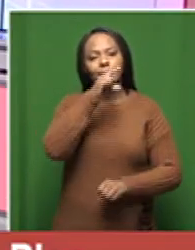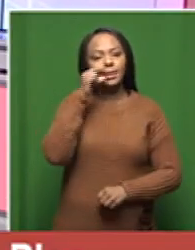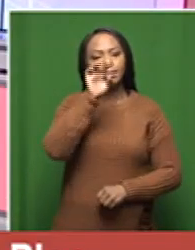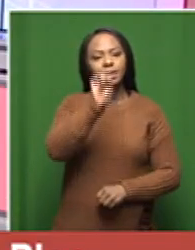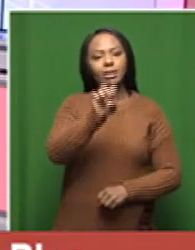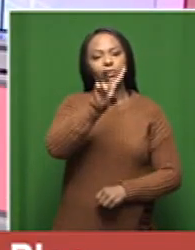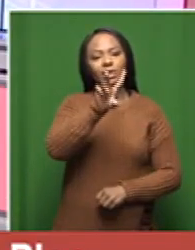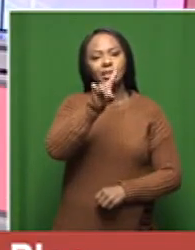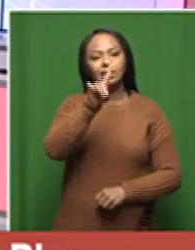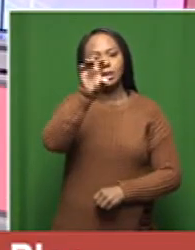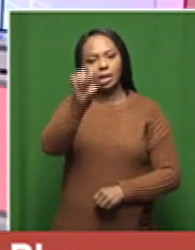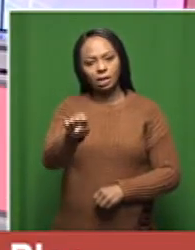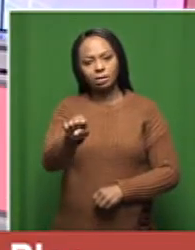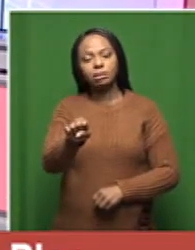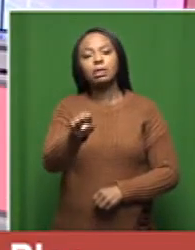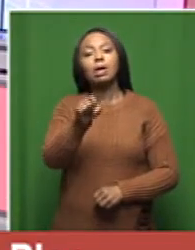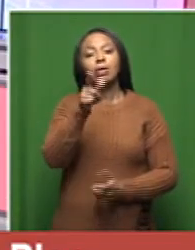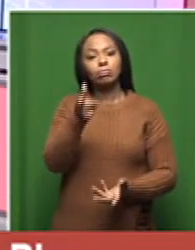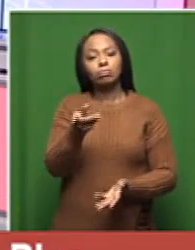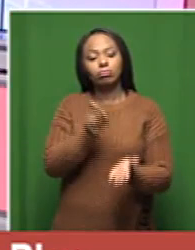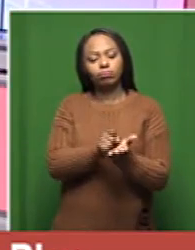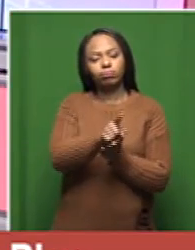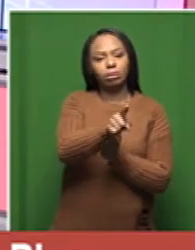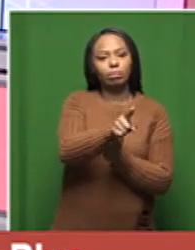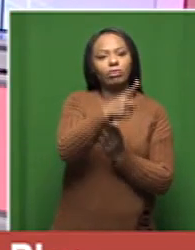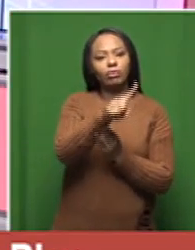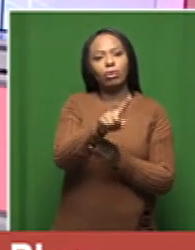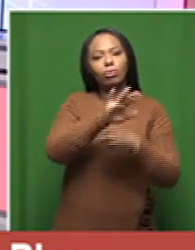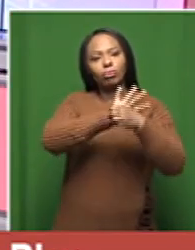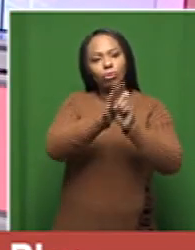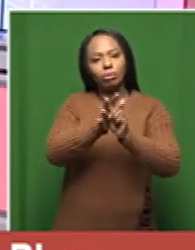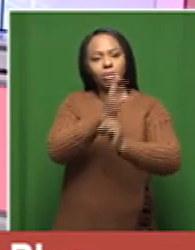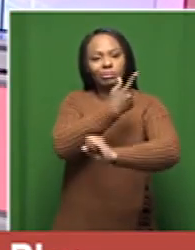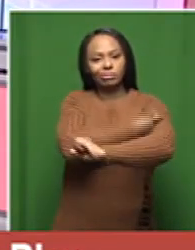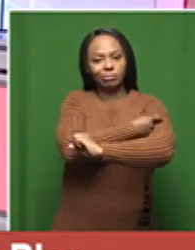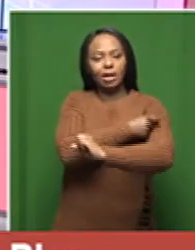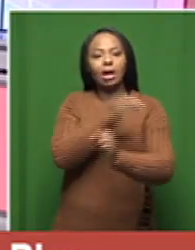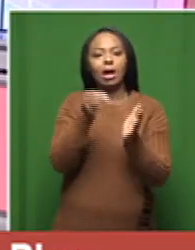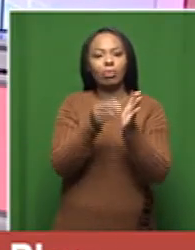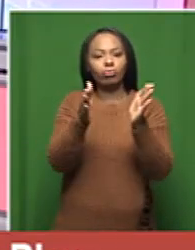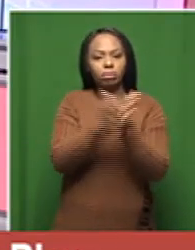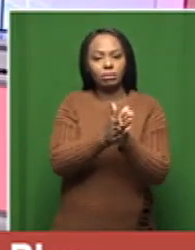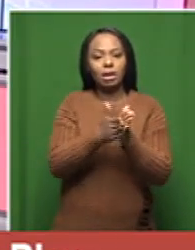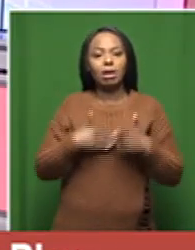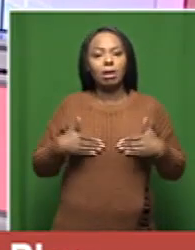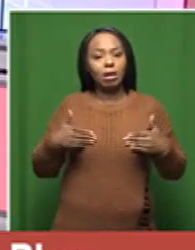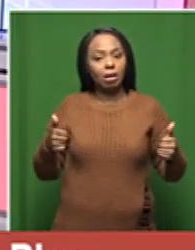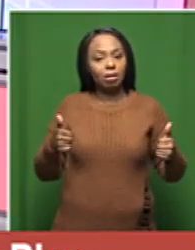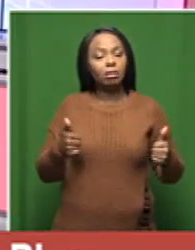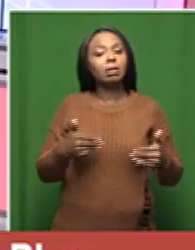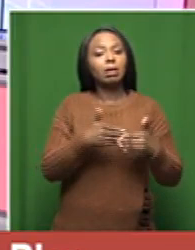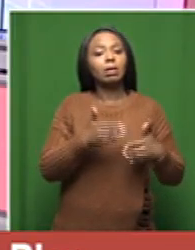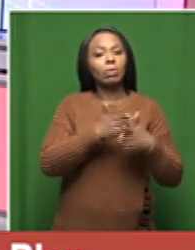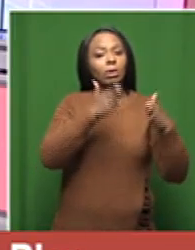EVDS, sent out text messages for COVID-19 vaccination appointments. All the healthcare workers and people